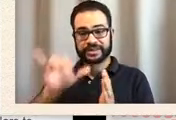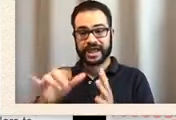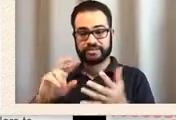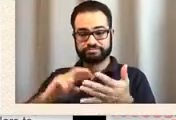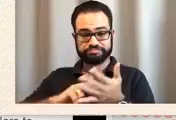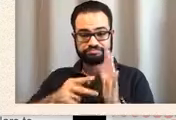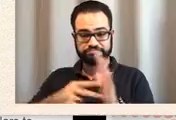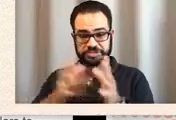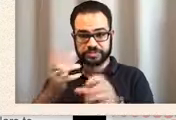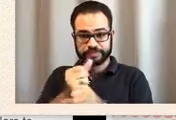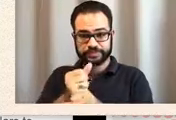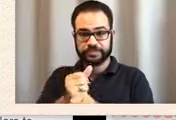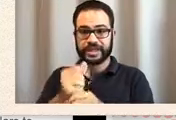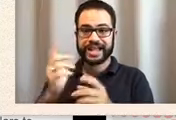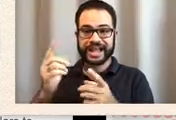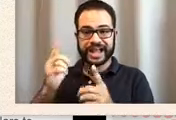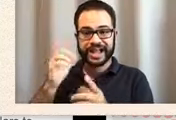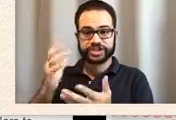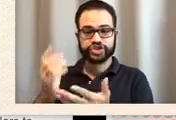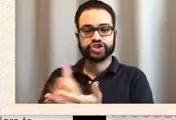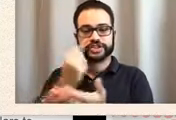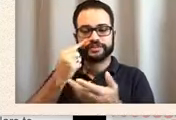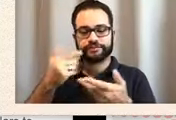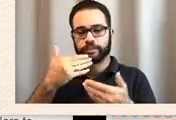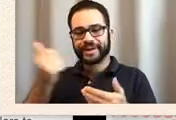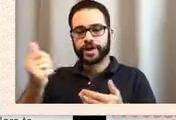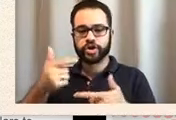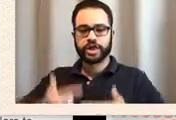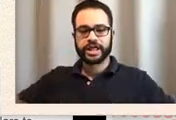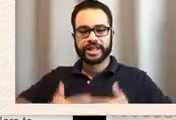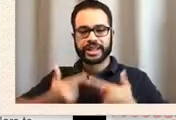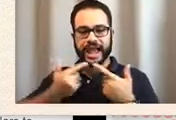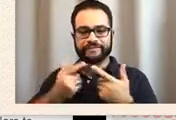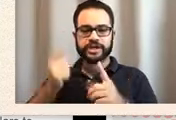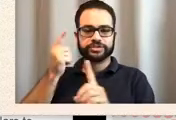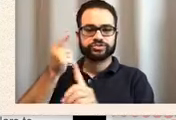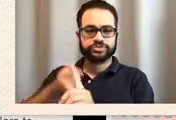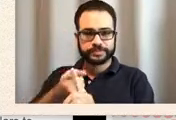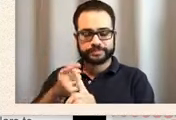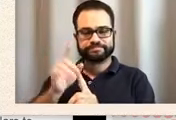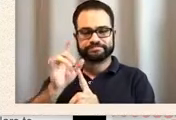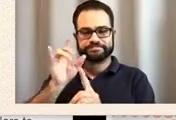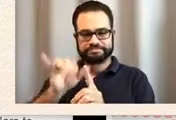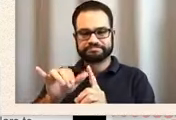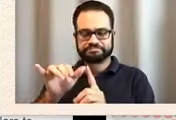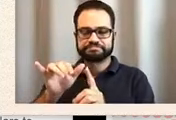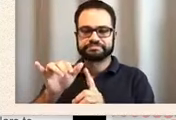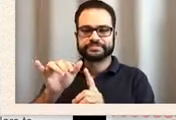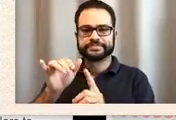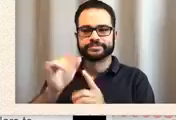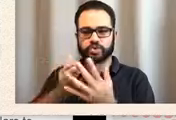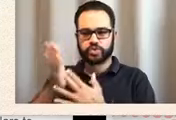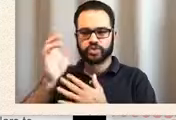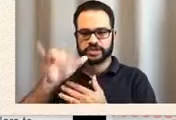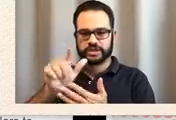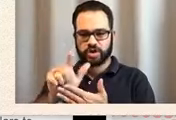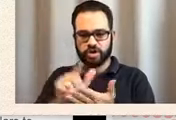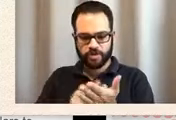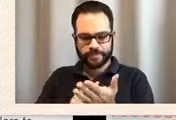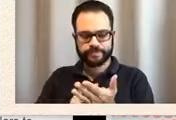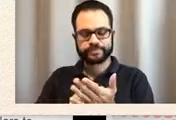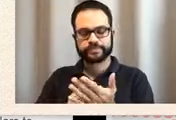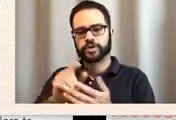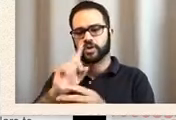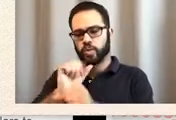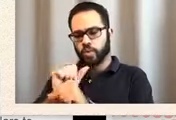Better Life Experience Act, and it was made possible through this passage of the Able Act, and it was the work of Jen and many